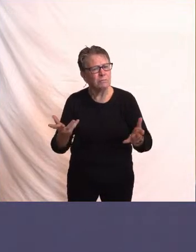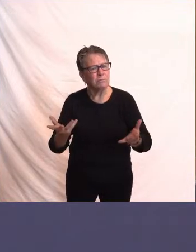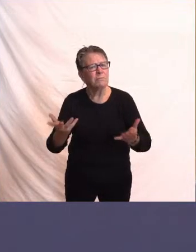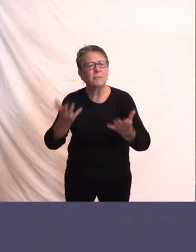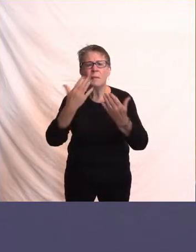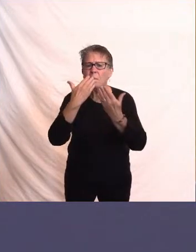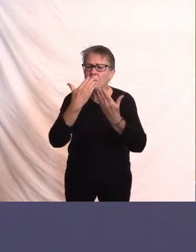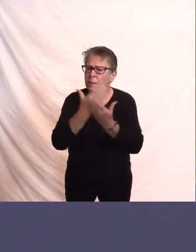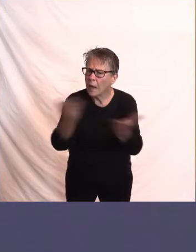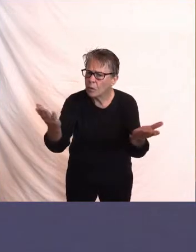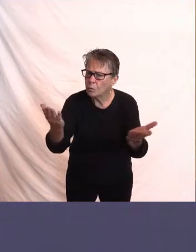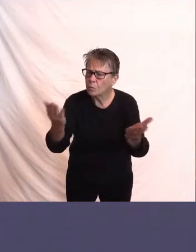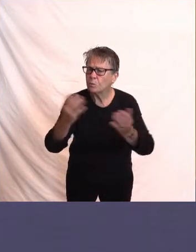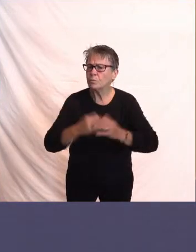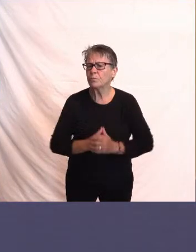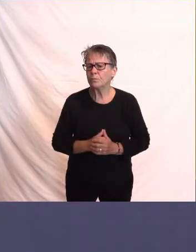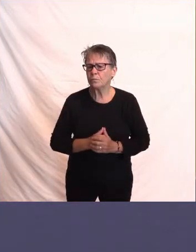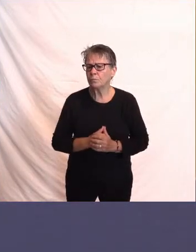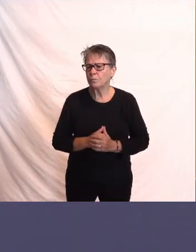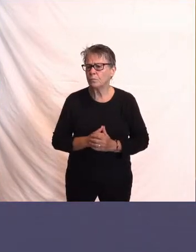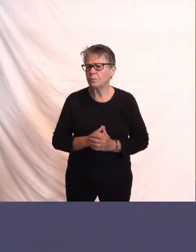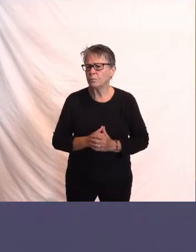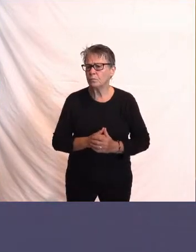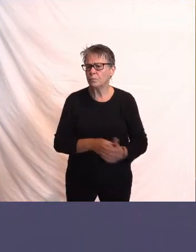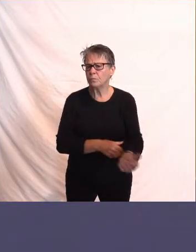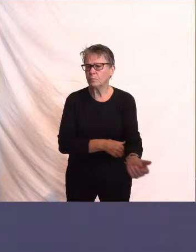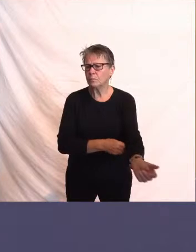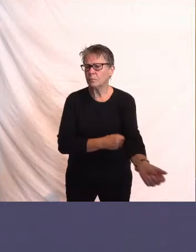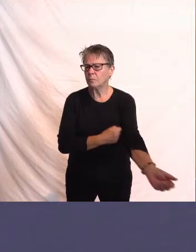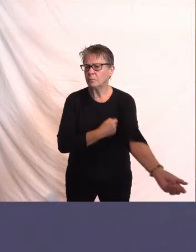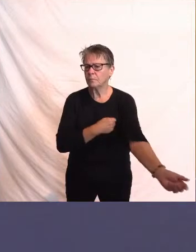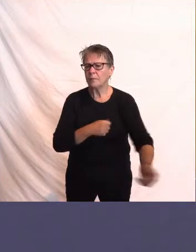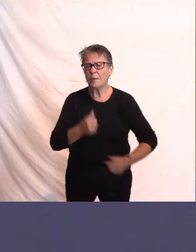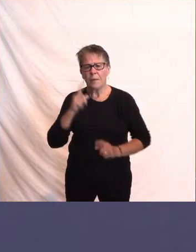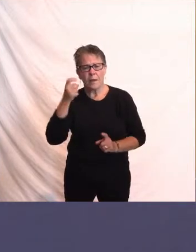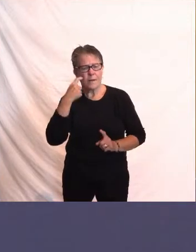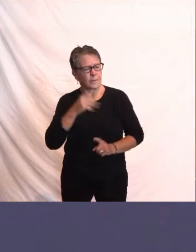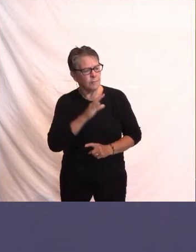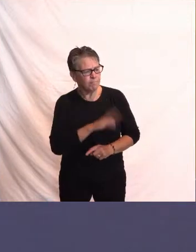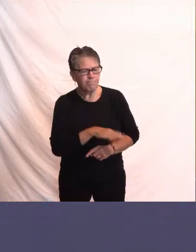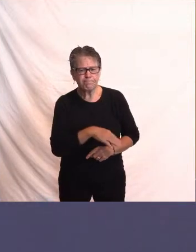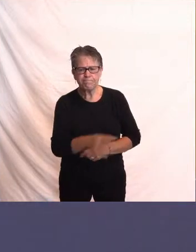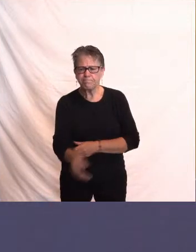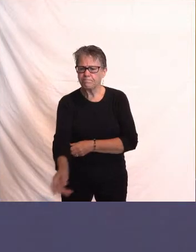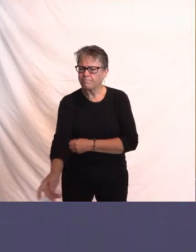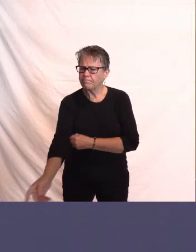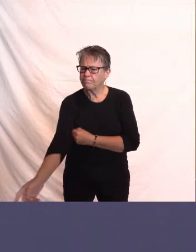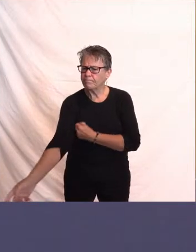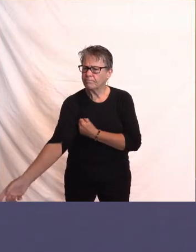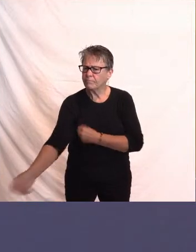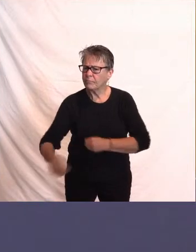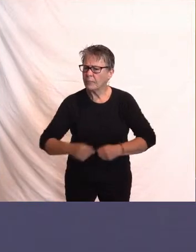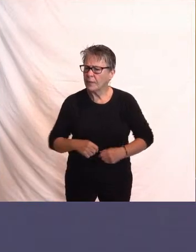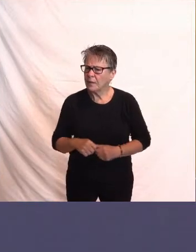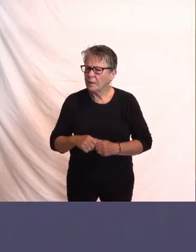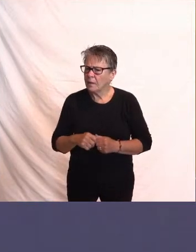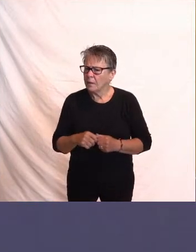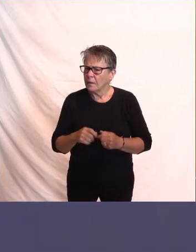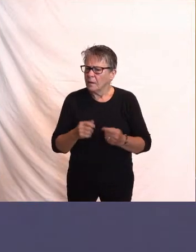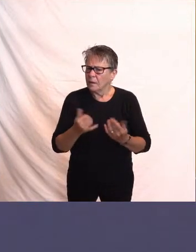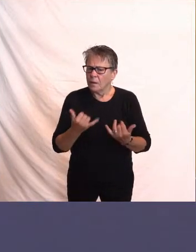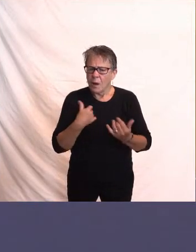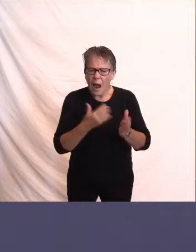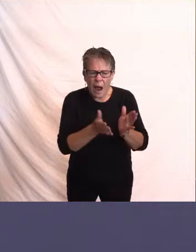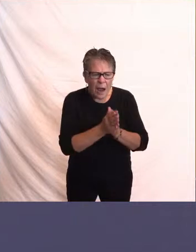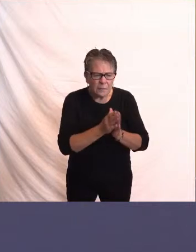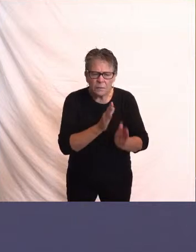faith leaders use. I'd choose to lift up 3 points that you've made. And can I ask you to repeat the first one in particular? No